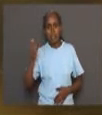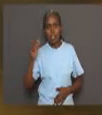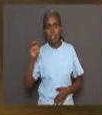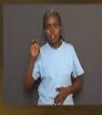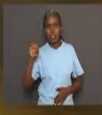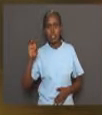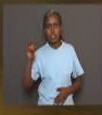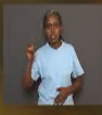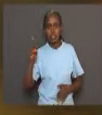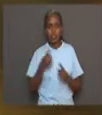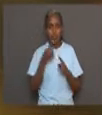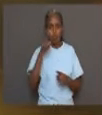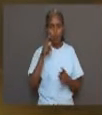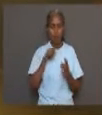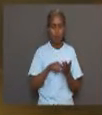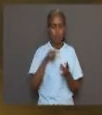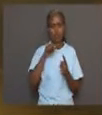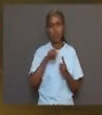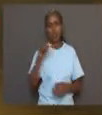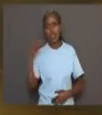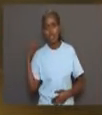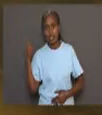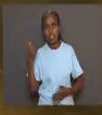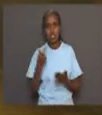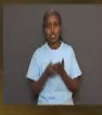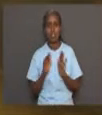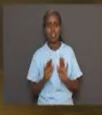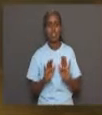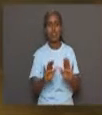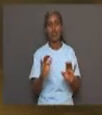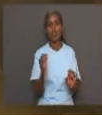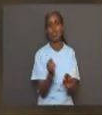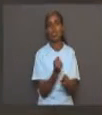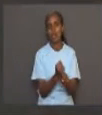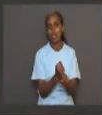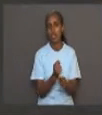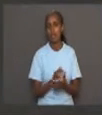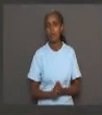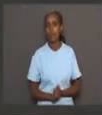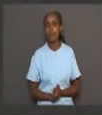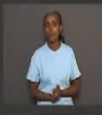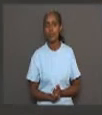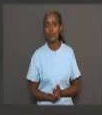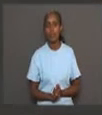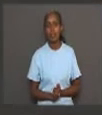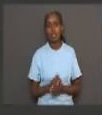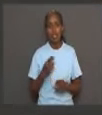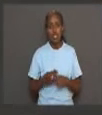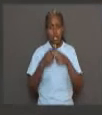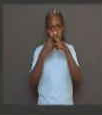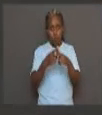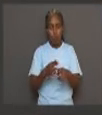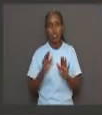point to another, there is a force at work. Let us call